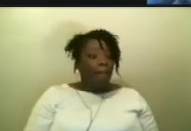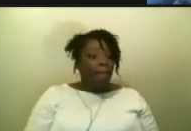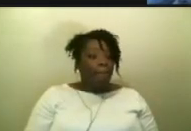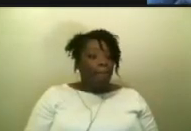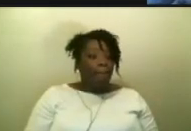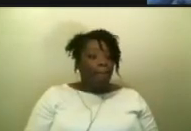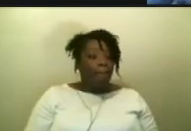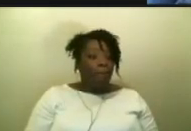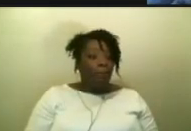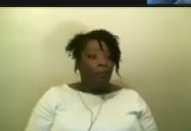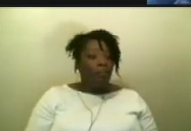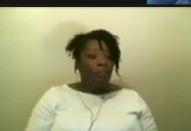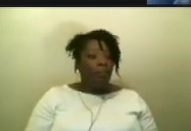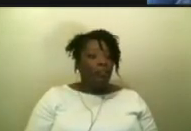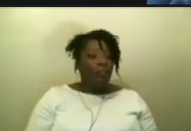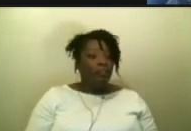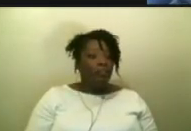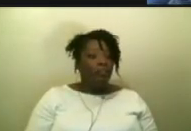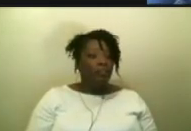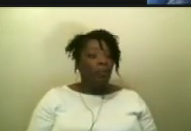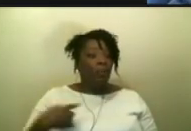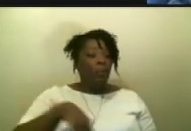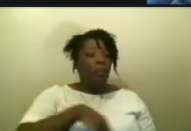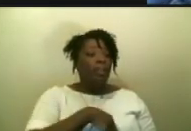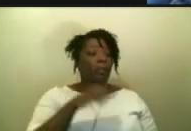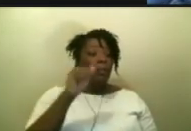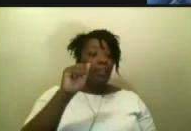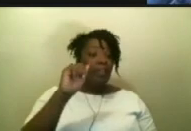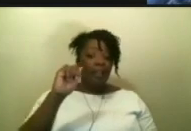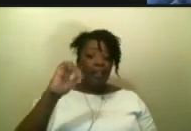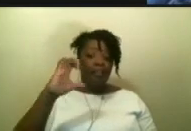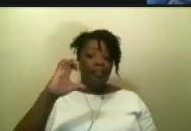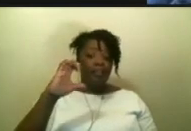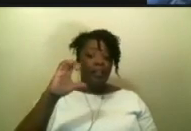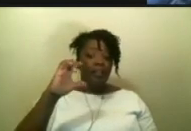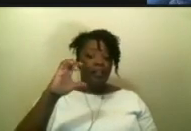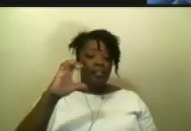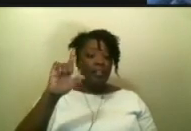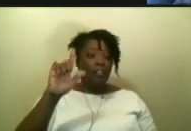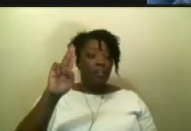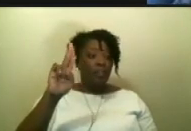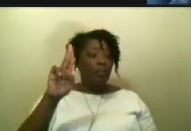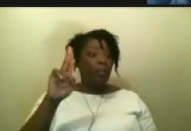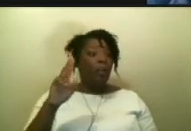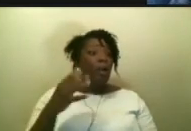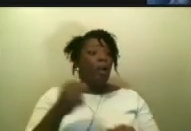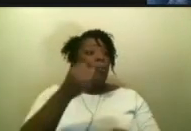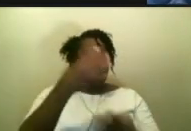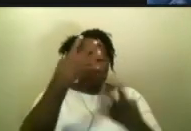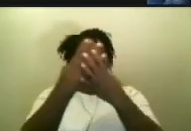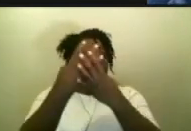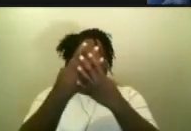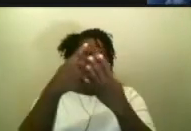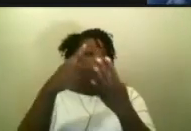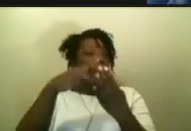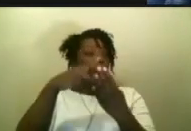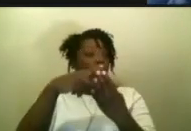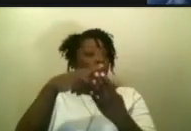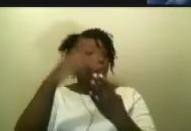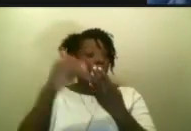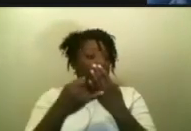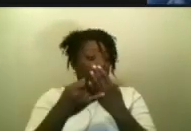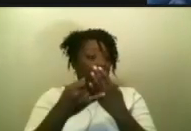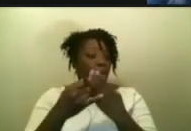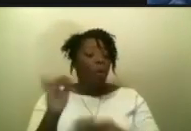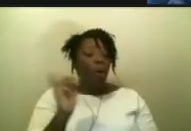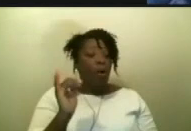the ACLU's National Prison Project and Immigrant Rights Project, as well as the law